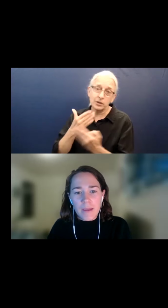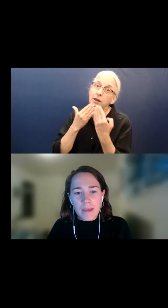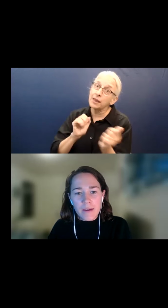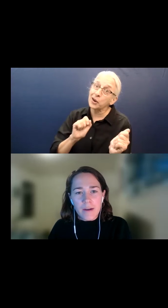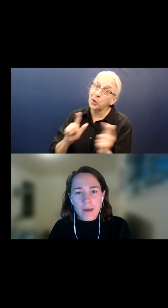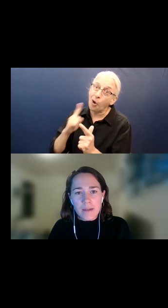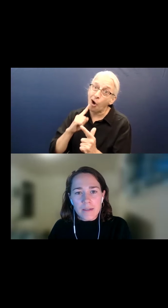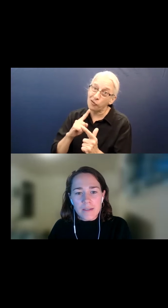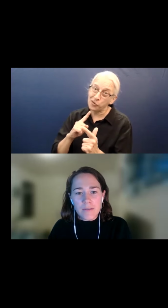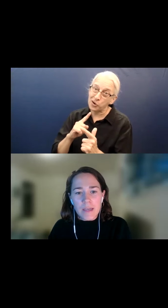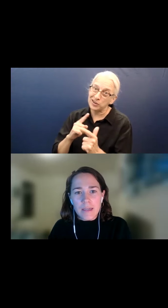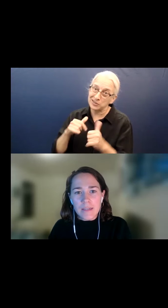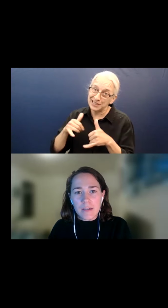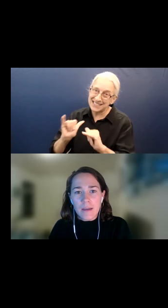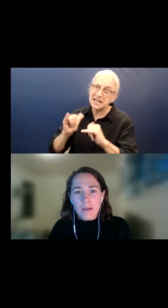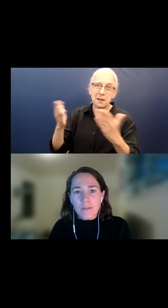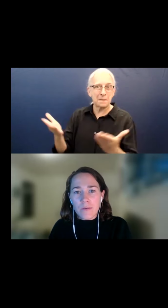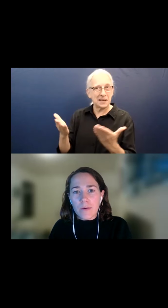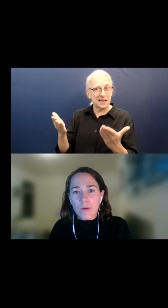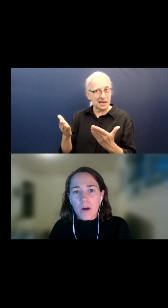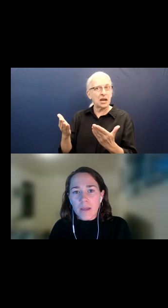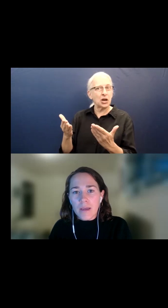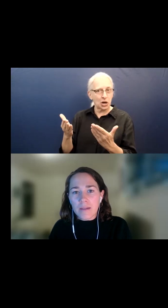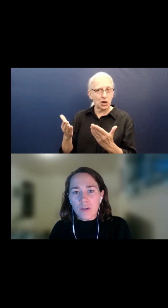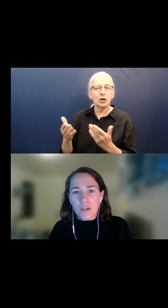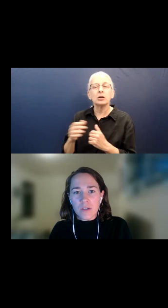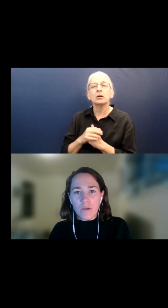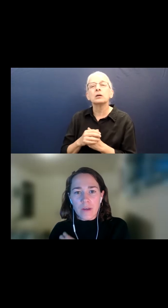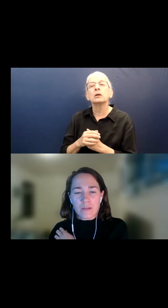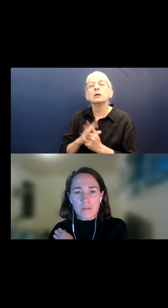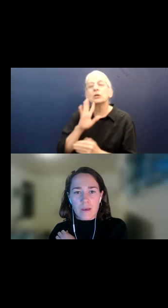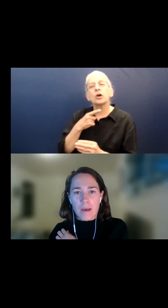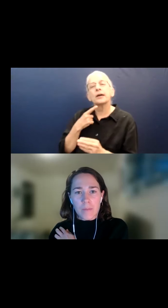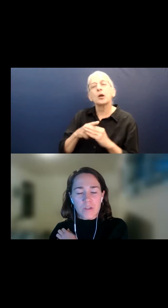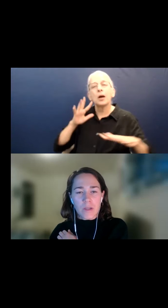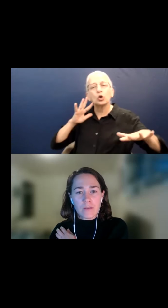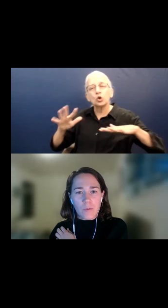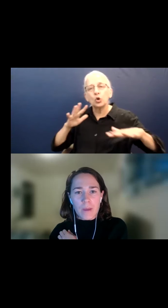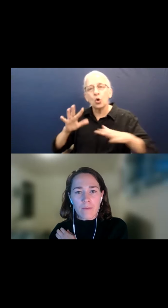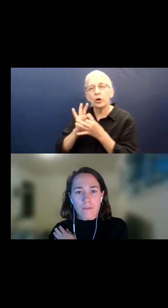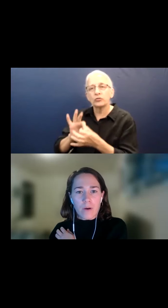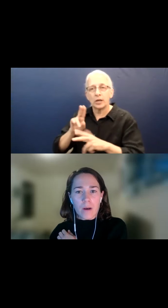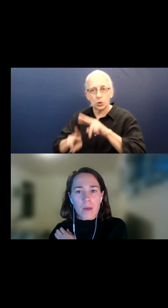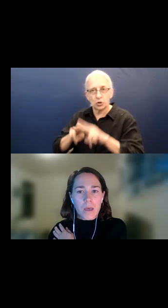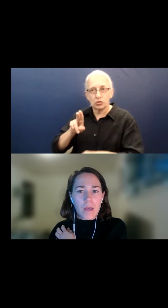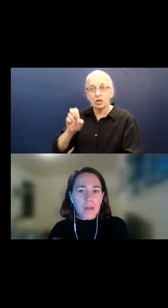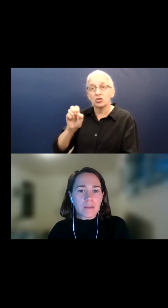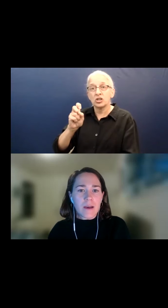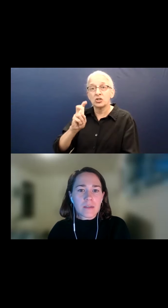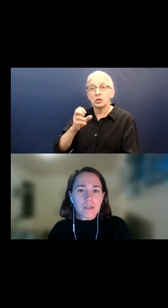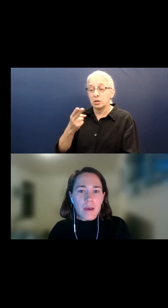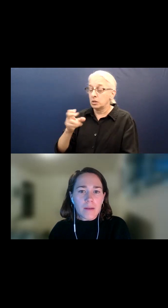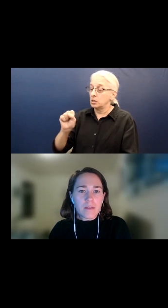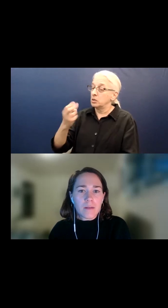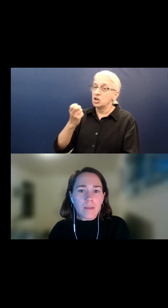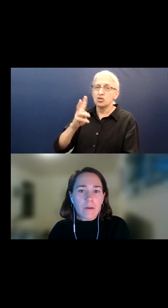for being here and tuning in. So regarding construction noise, Shelley's hoping for an